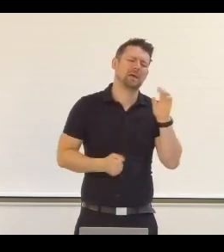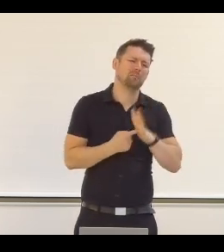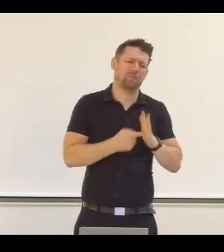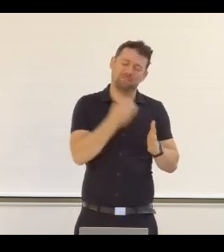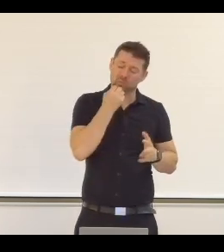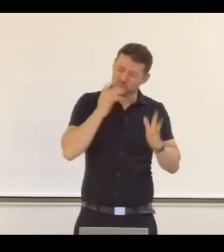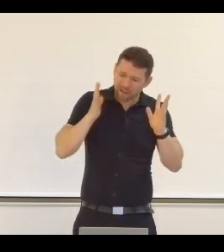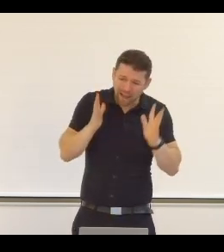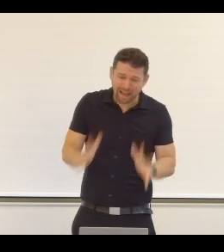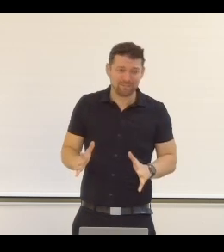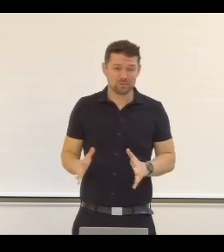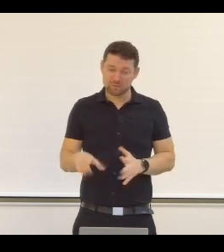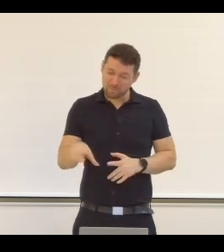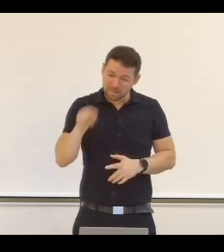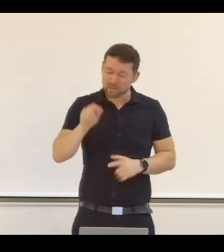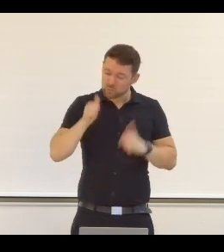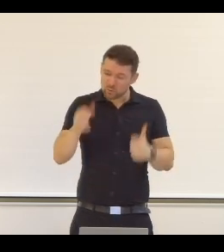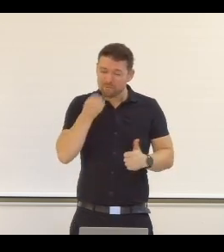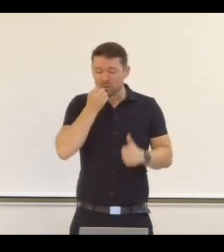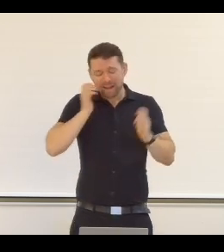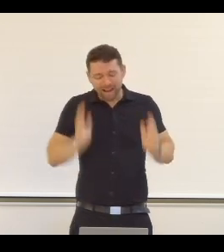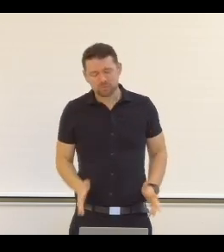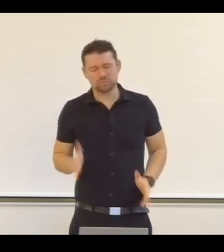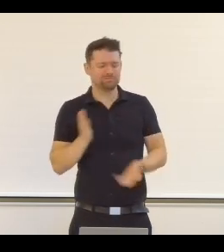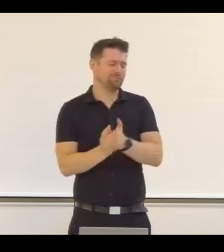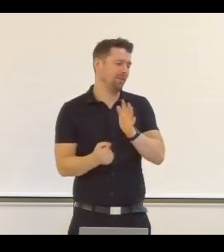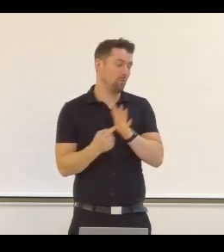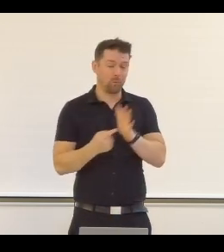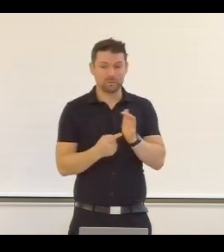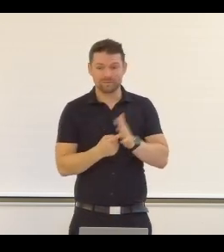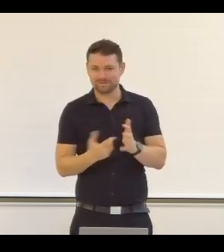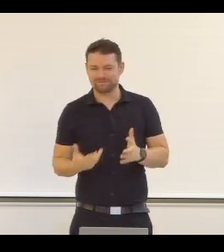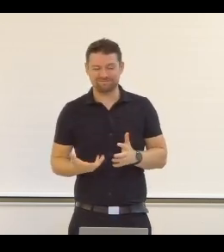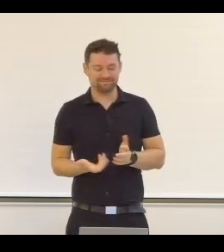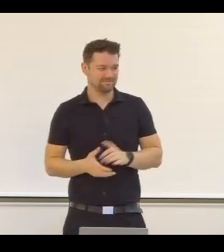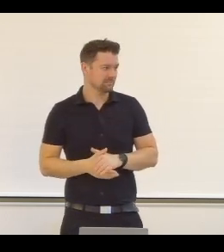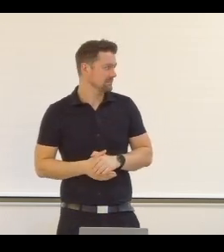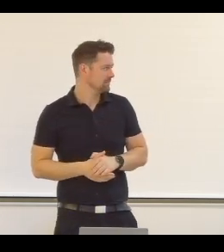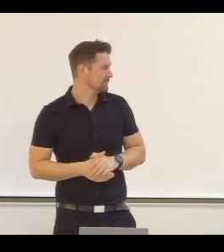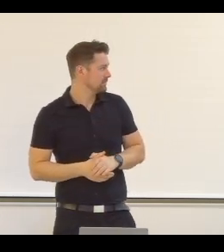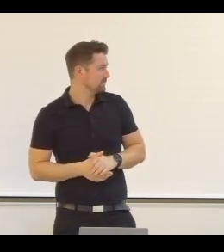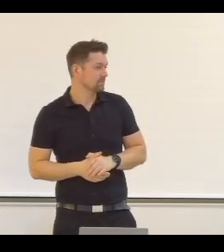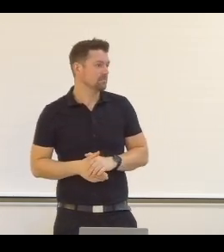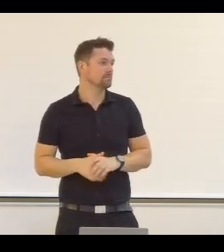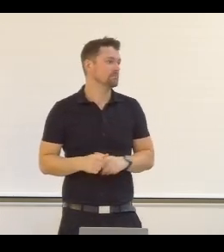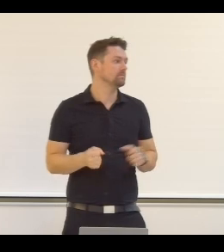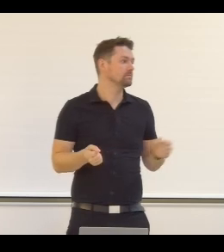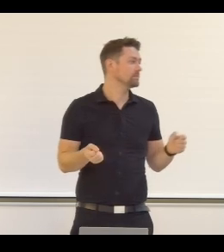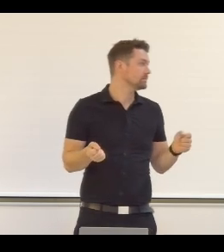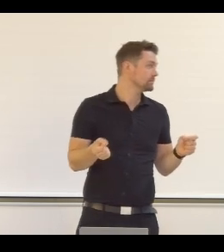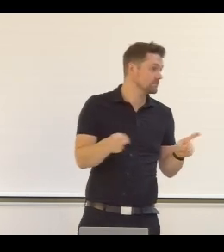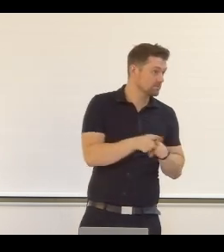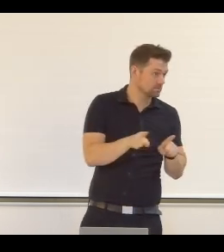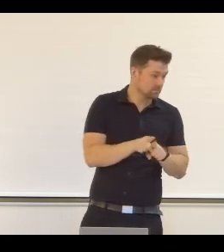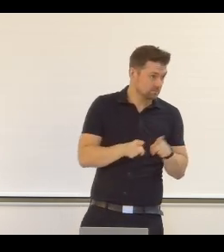have to choose some good food. It's really, really important over there. I was also, and I wanted to